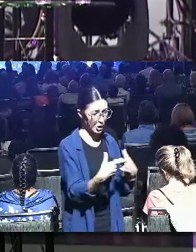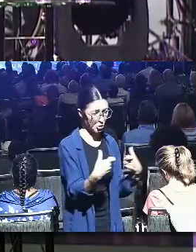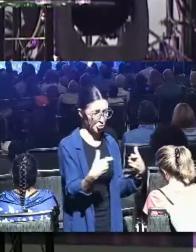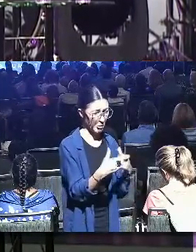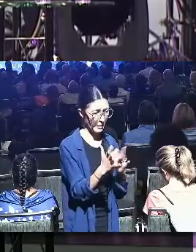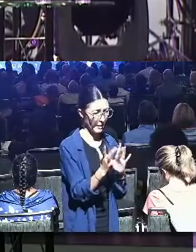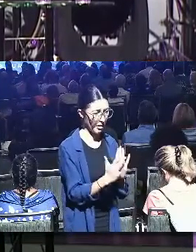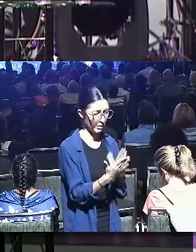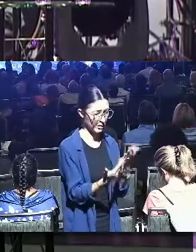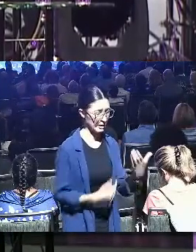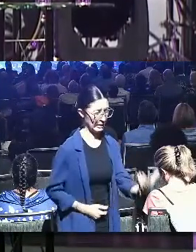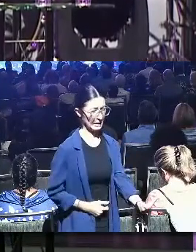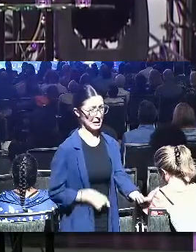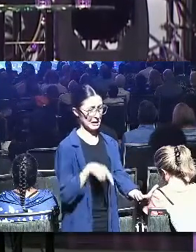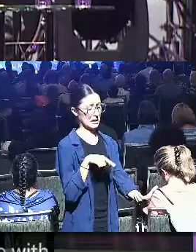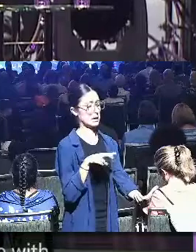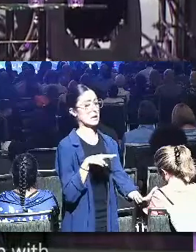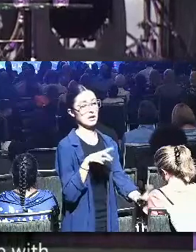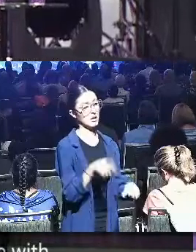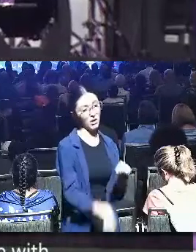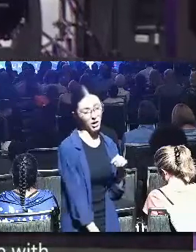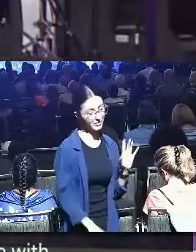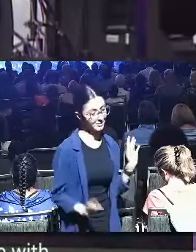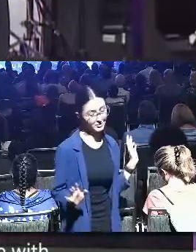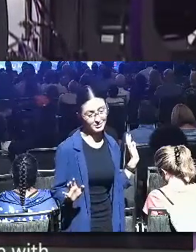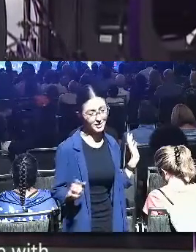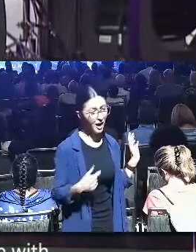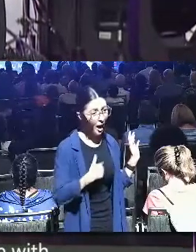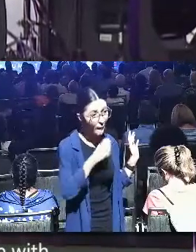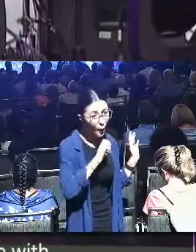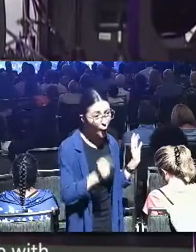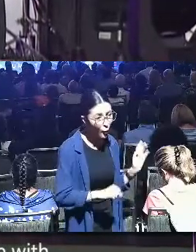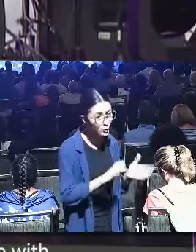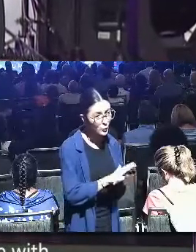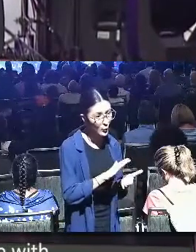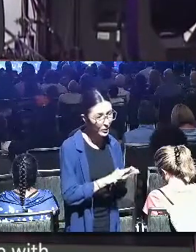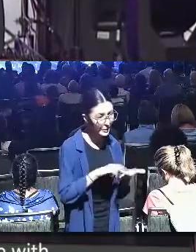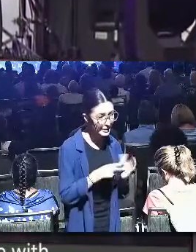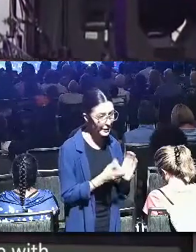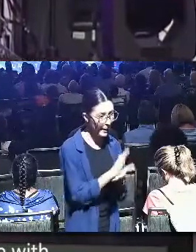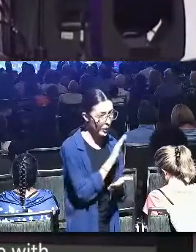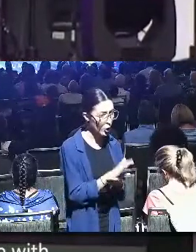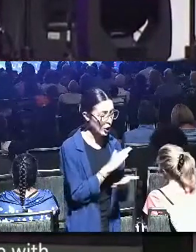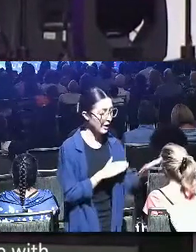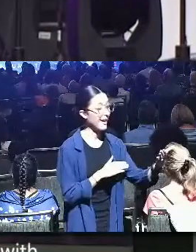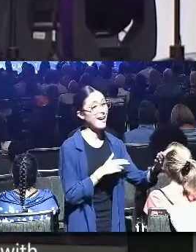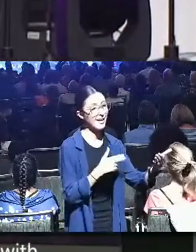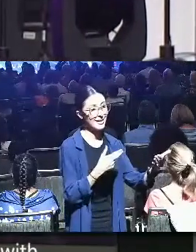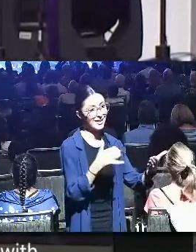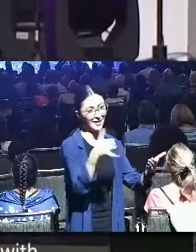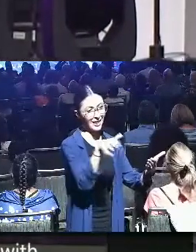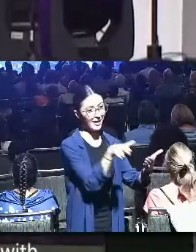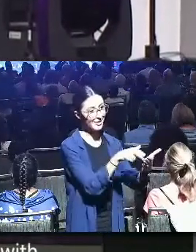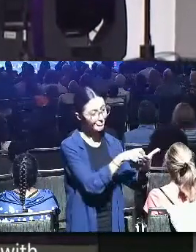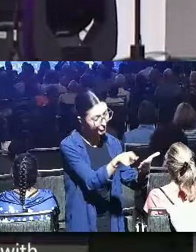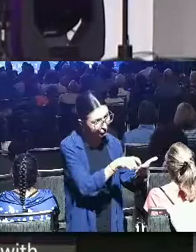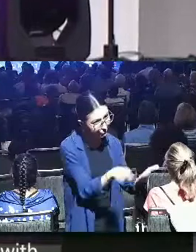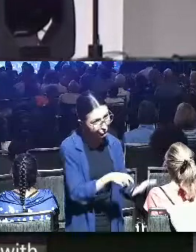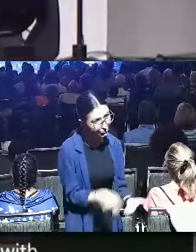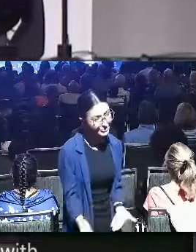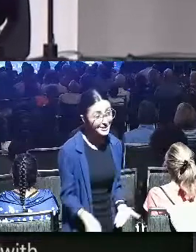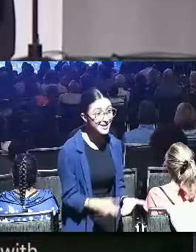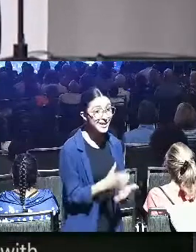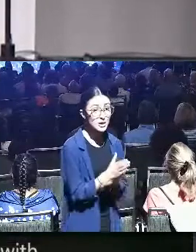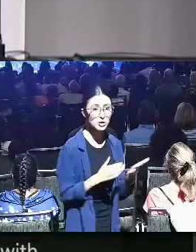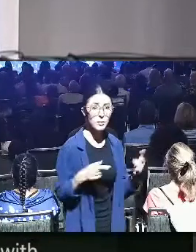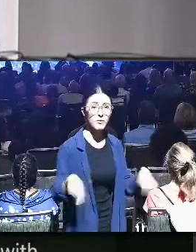Bible with a lot of highlights in it. I'm so old school, I've got paper notes with highlights in it, guys. Some of you even have yellow pads